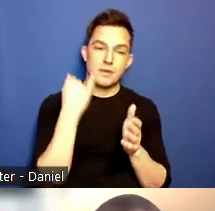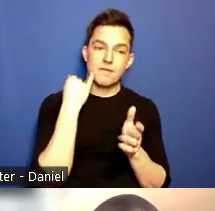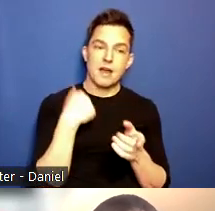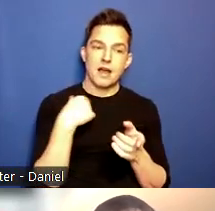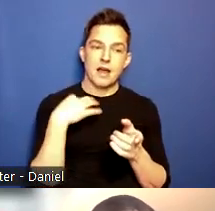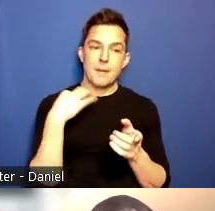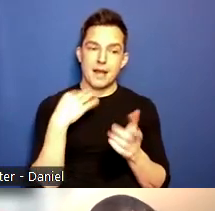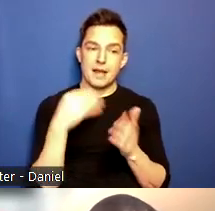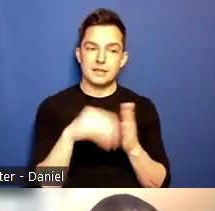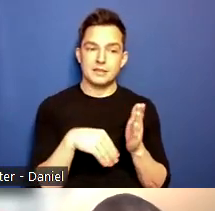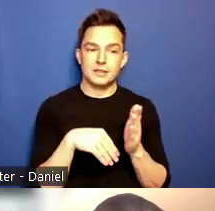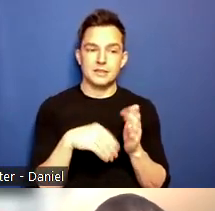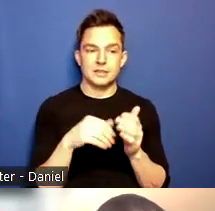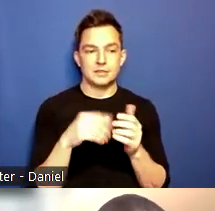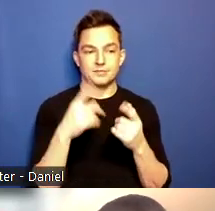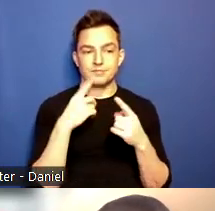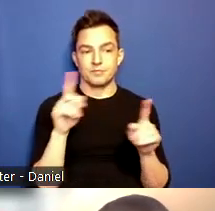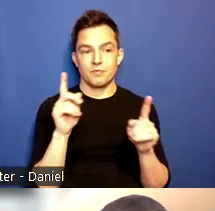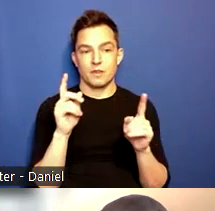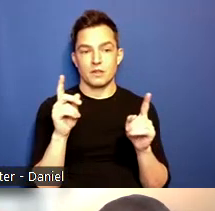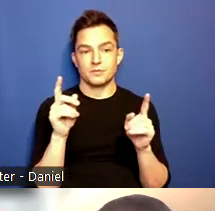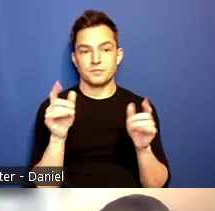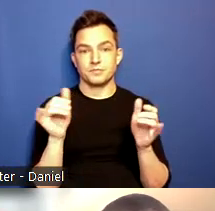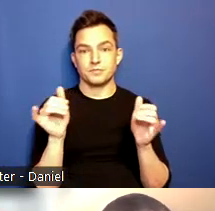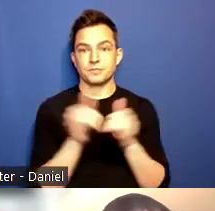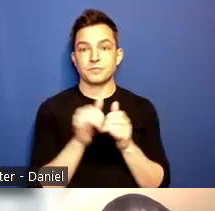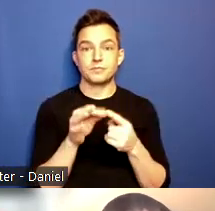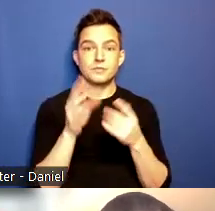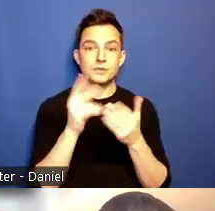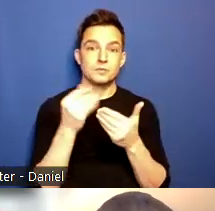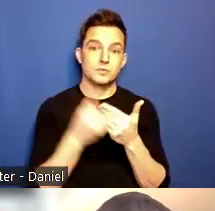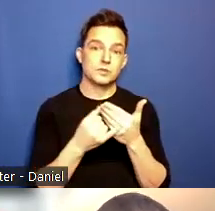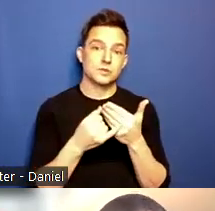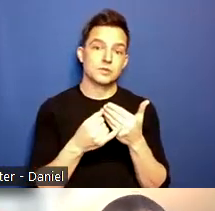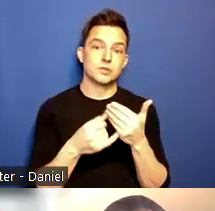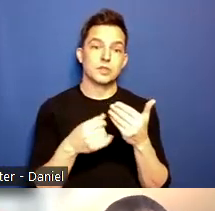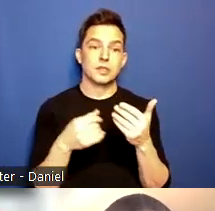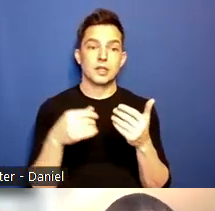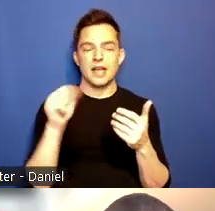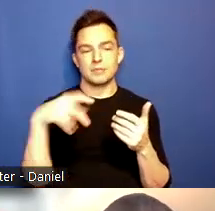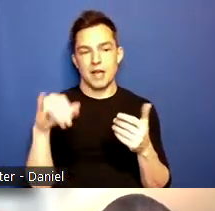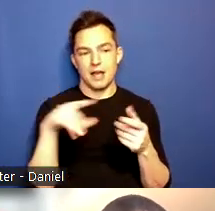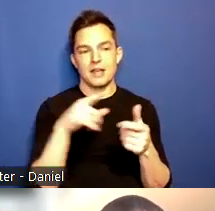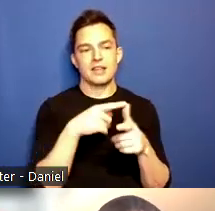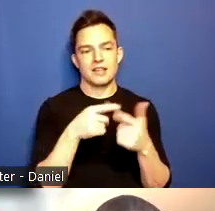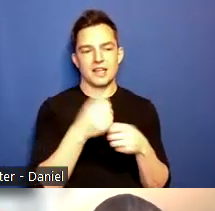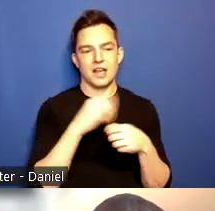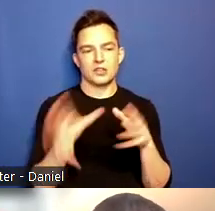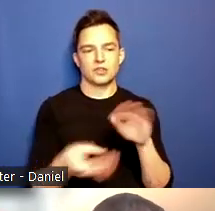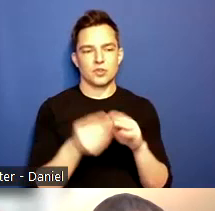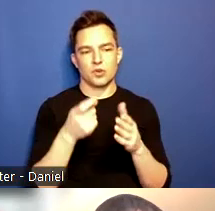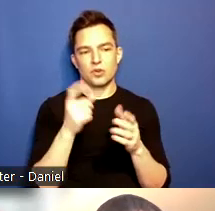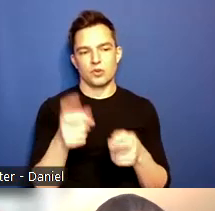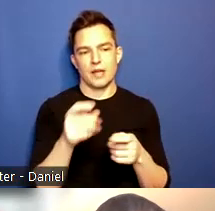and was successfully awarded a Special Presenter Initiatives grant in this way, I would receive a total grant from Mid-Atlantic